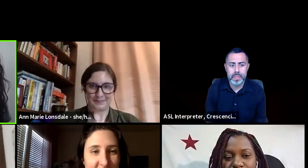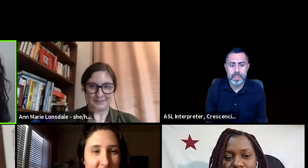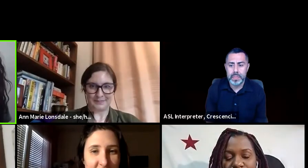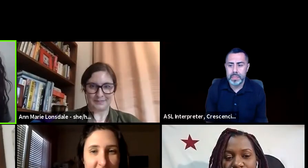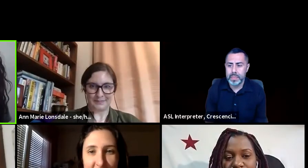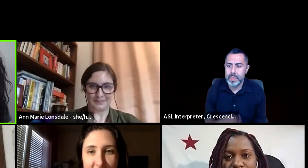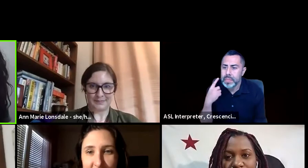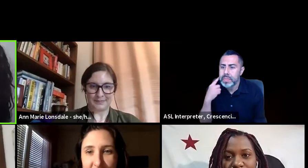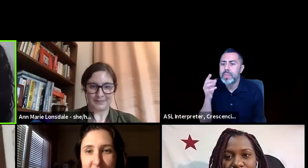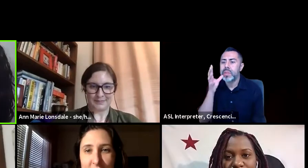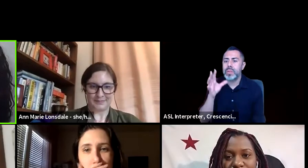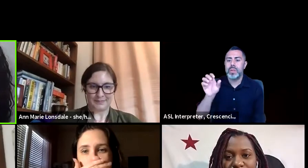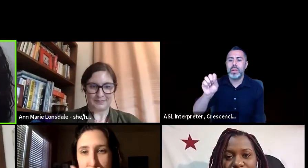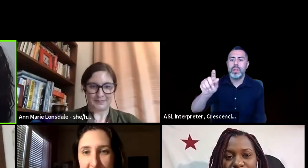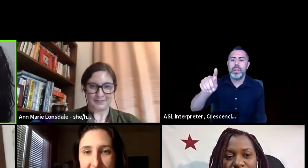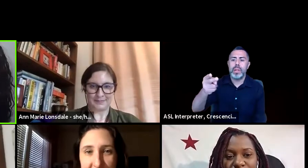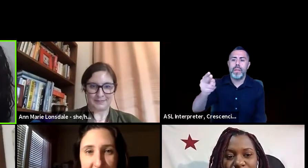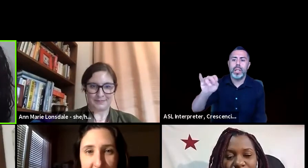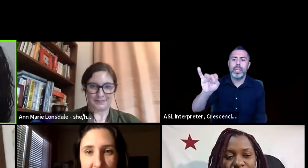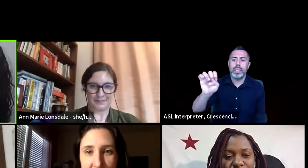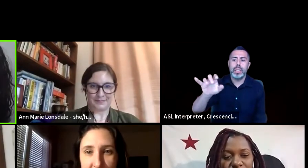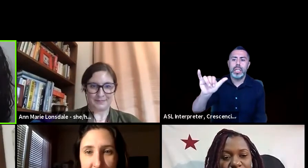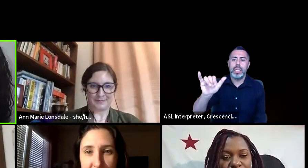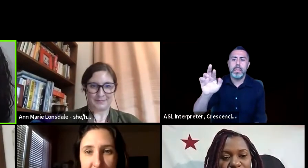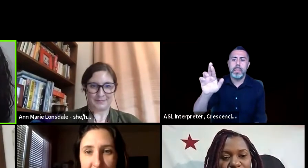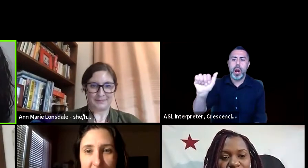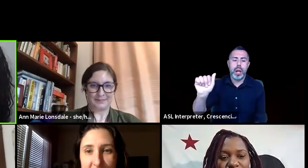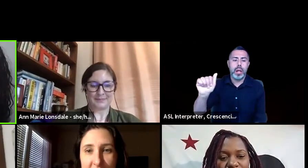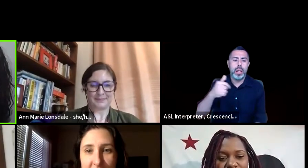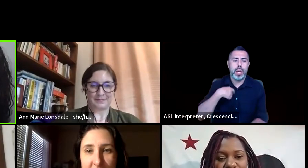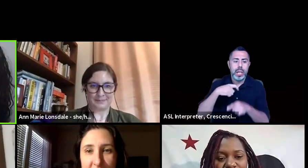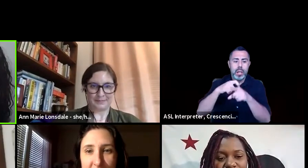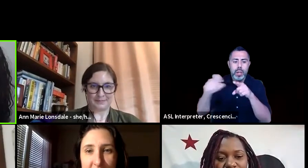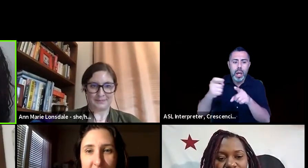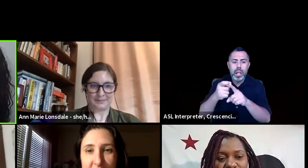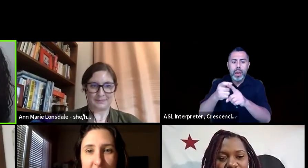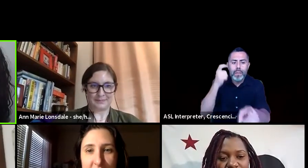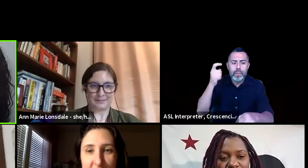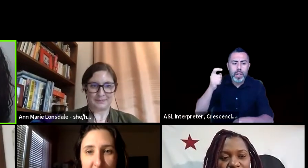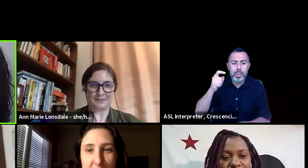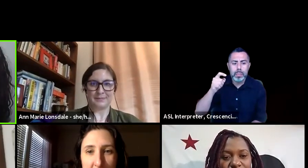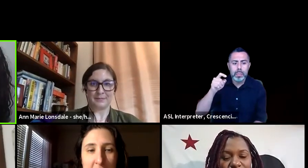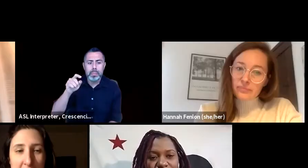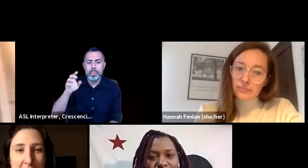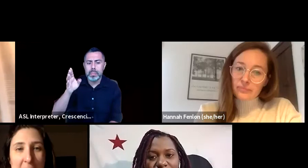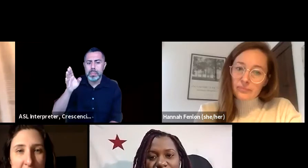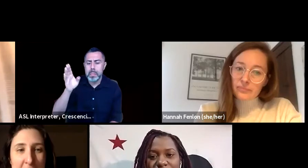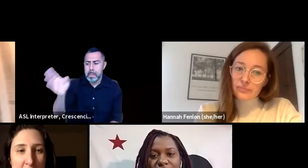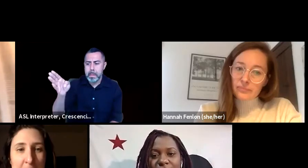I'm Stephanie Ibarra. I'm calling in from Piscataway land, now known as Baltimore, Maryland.